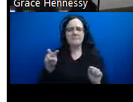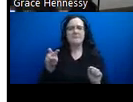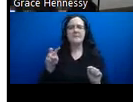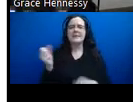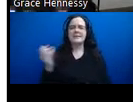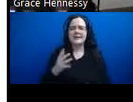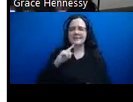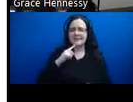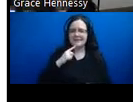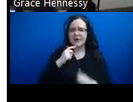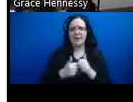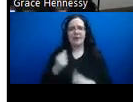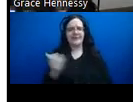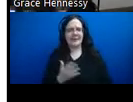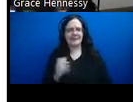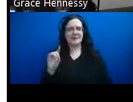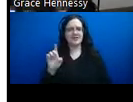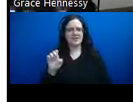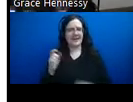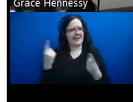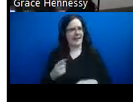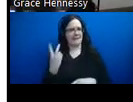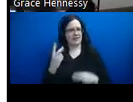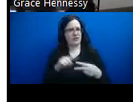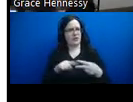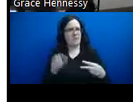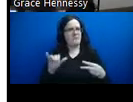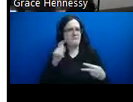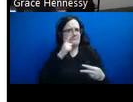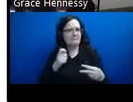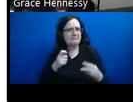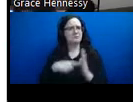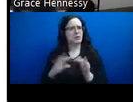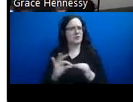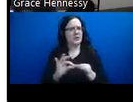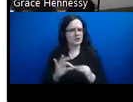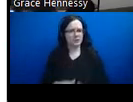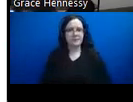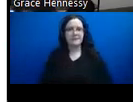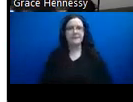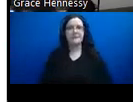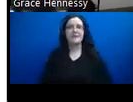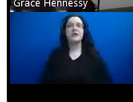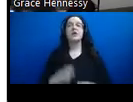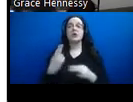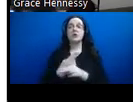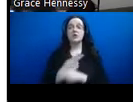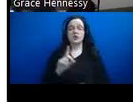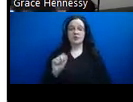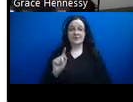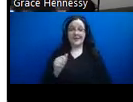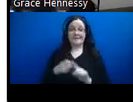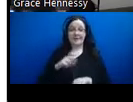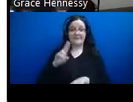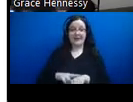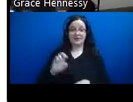suicide, but there are 2 that show some very interesting findings that do demonstrate a relationship. Using data from the National Epidemiologic Survey